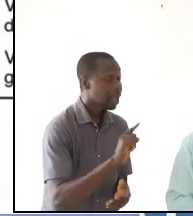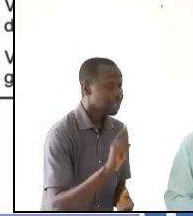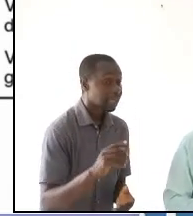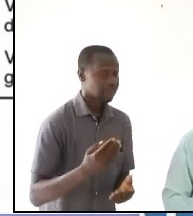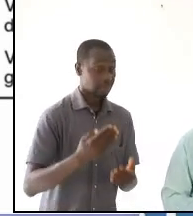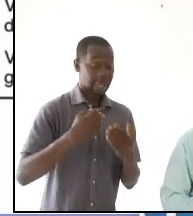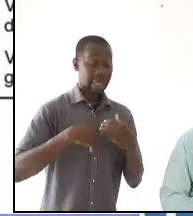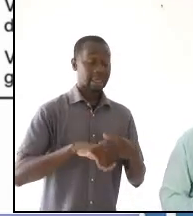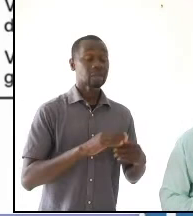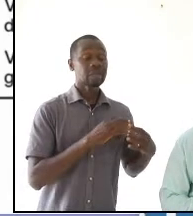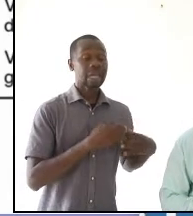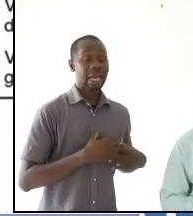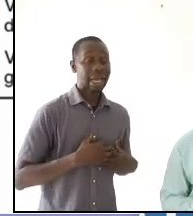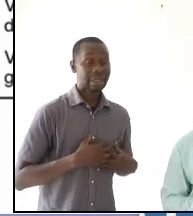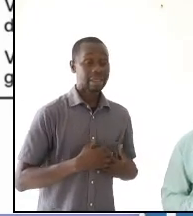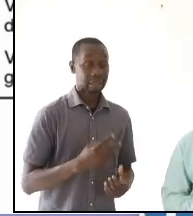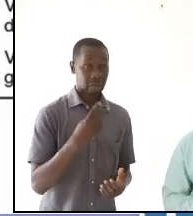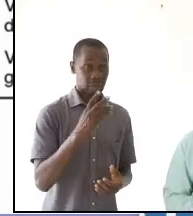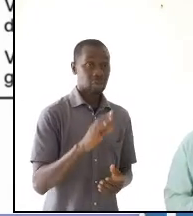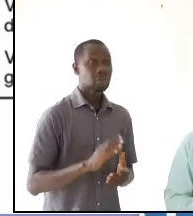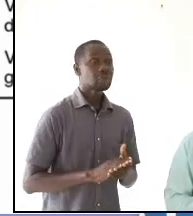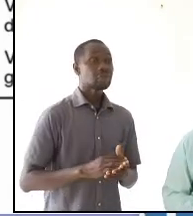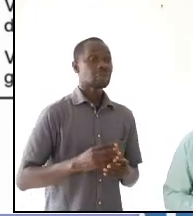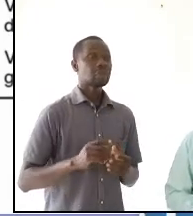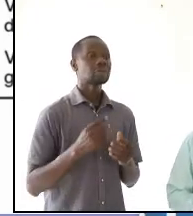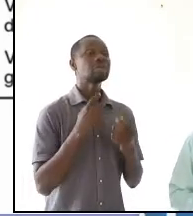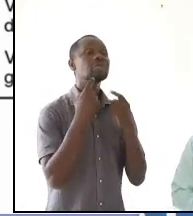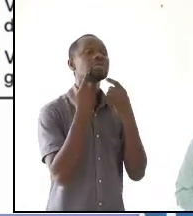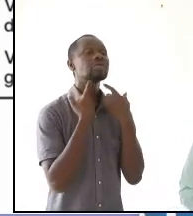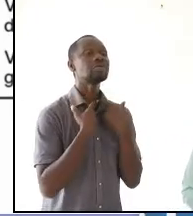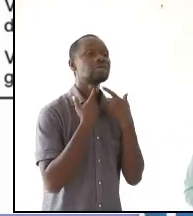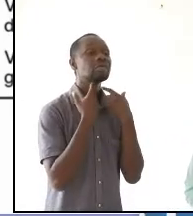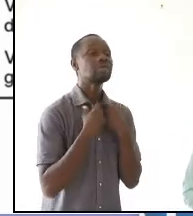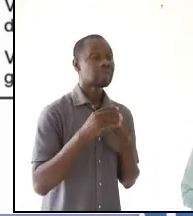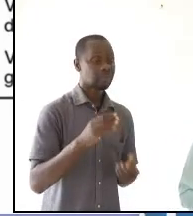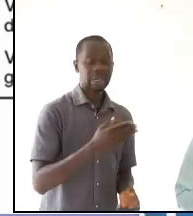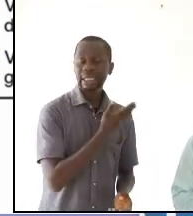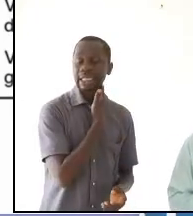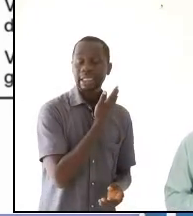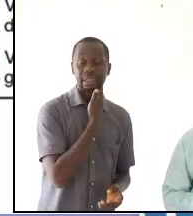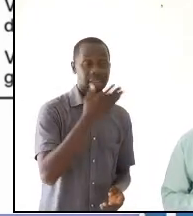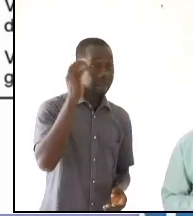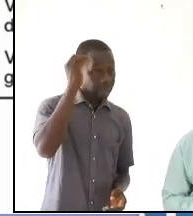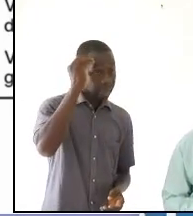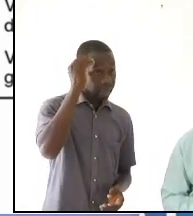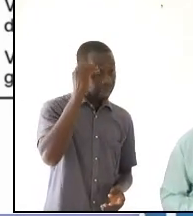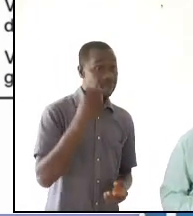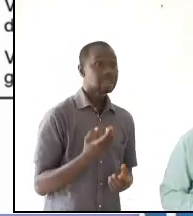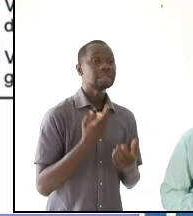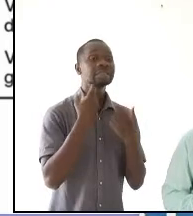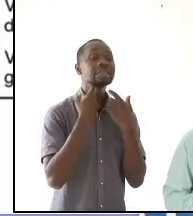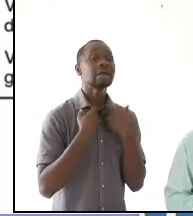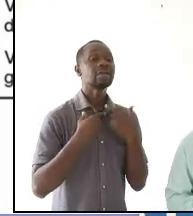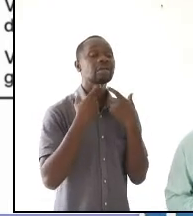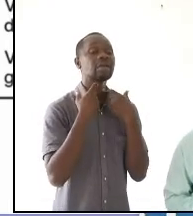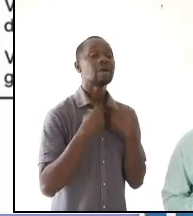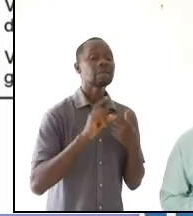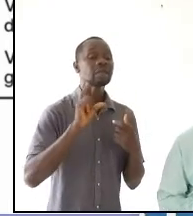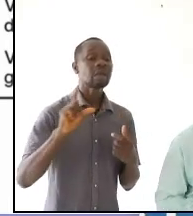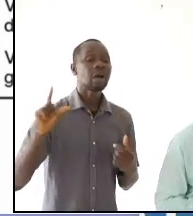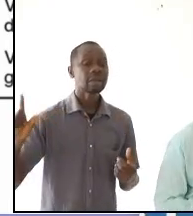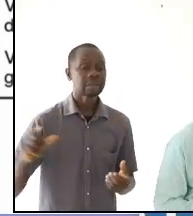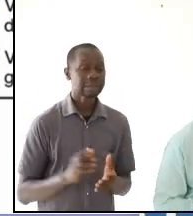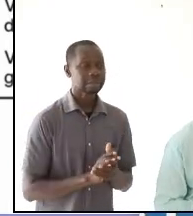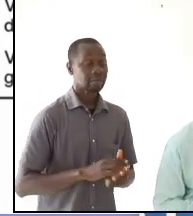back to the heart. So let's go to the lungs. It's very easy to remember. The lungs, blood vessels relating to the lungs,